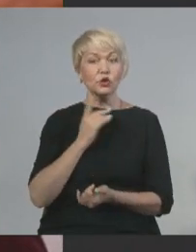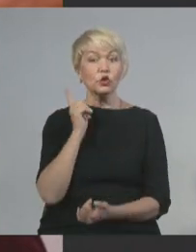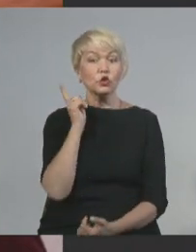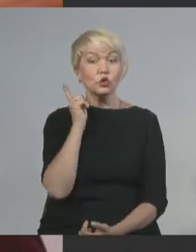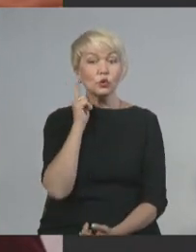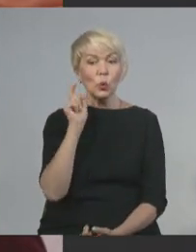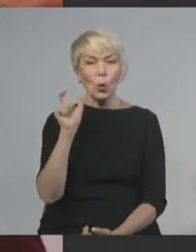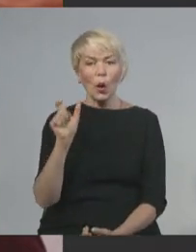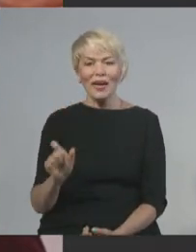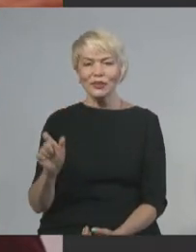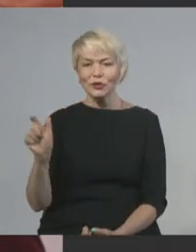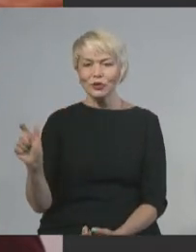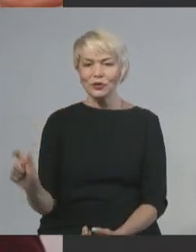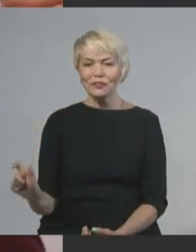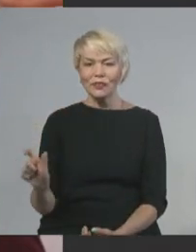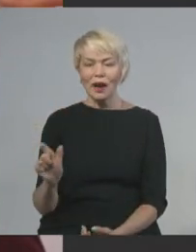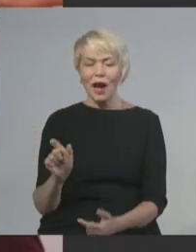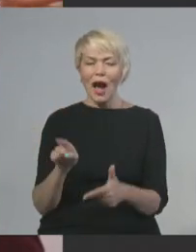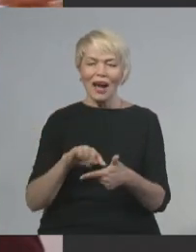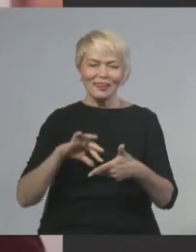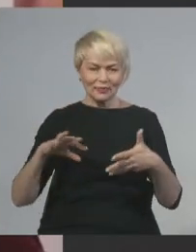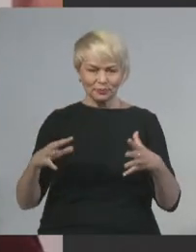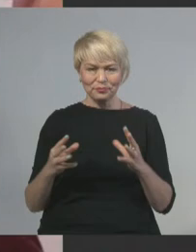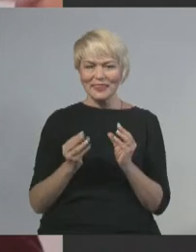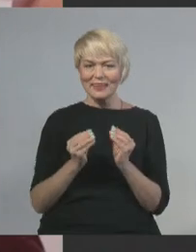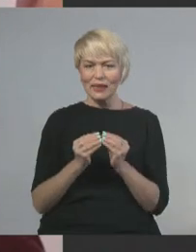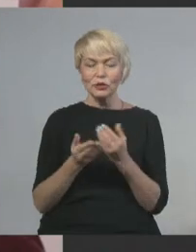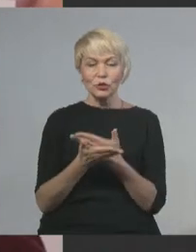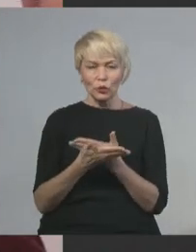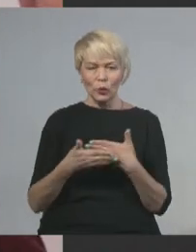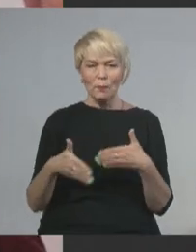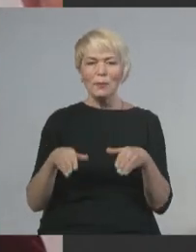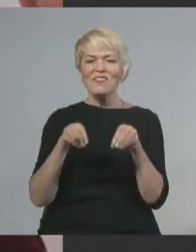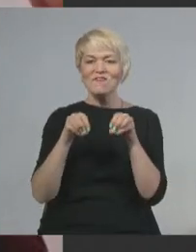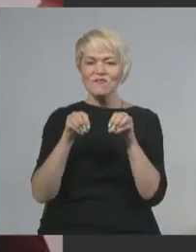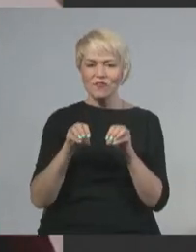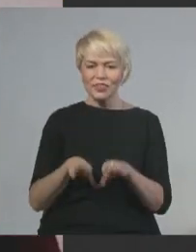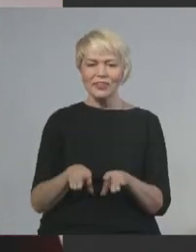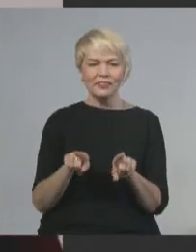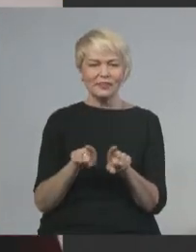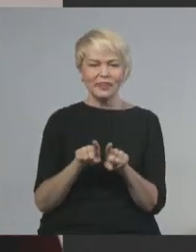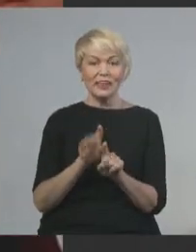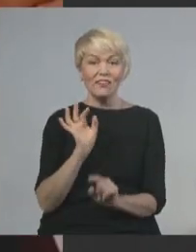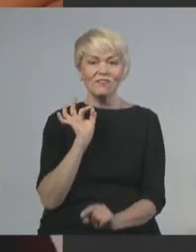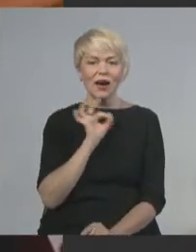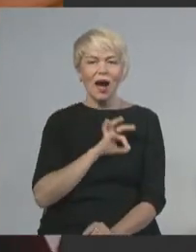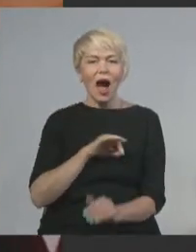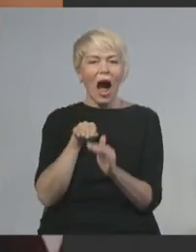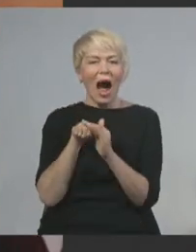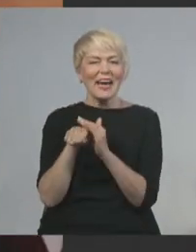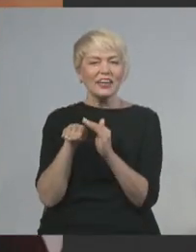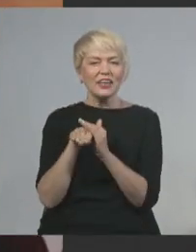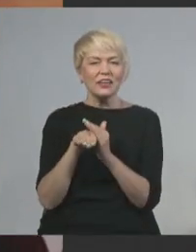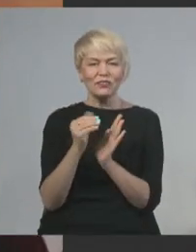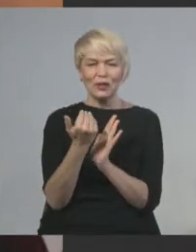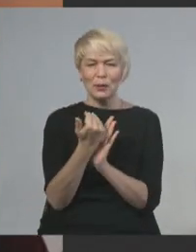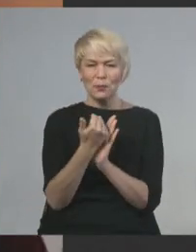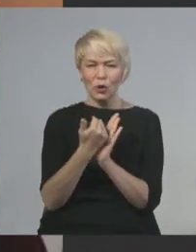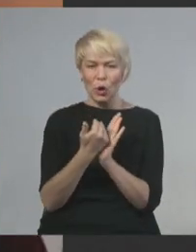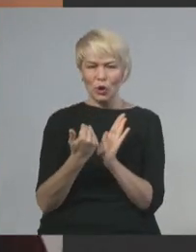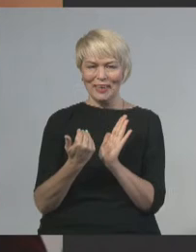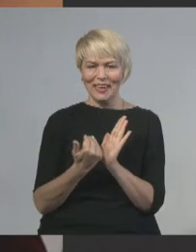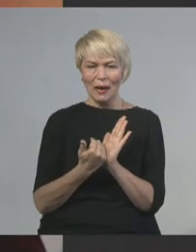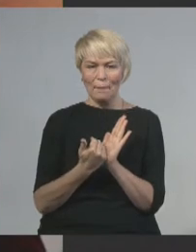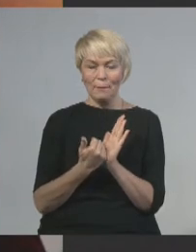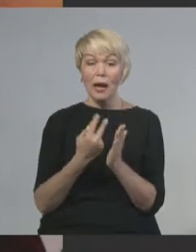live in this special period we had to we could get out of the archives a lot of things that